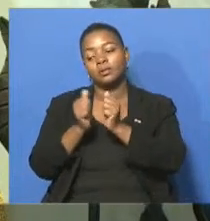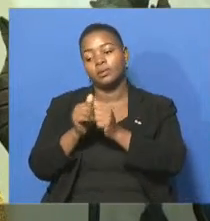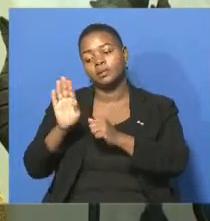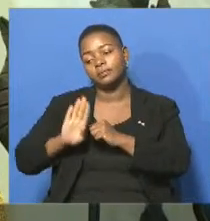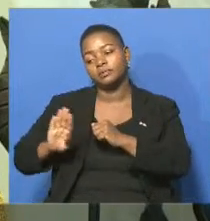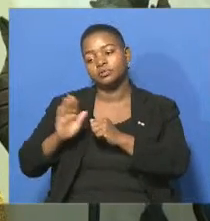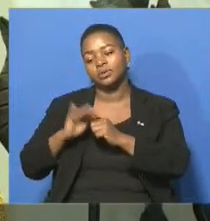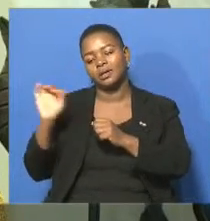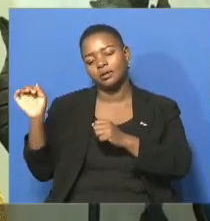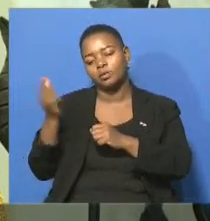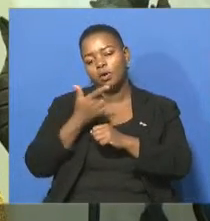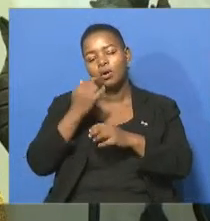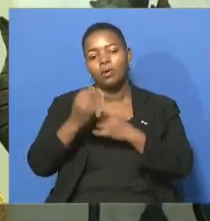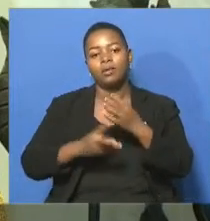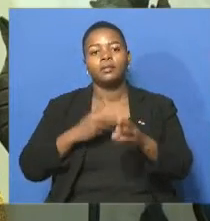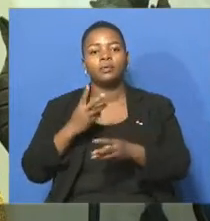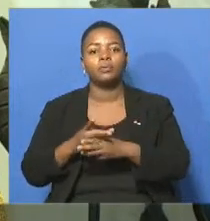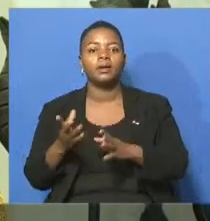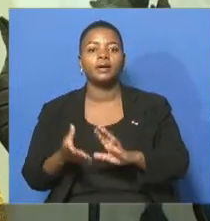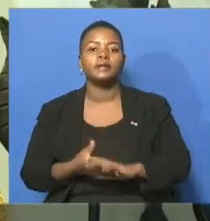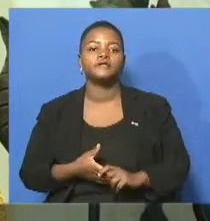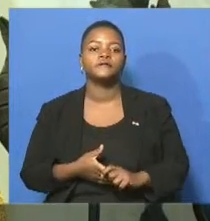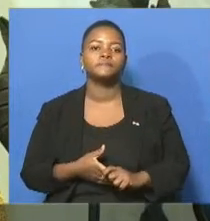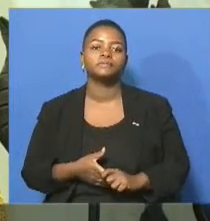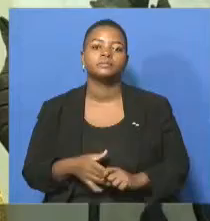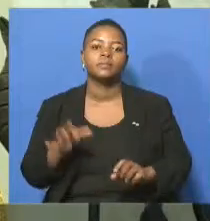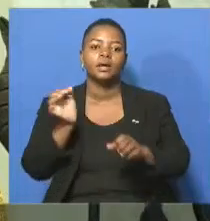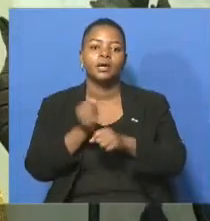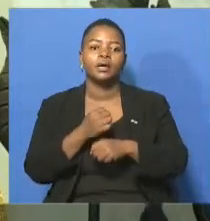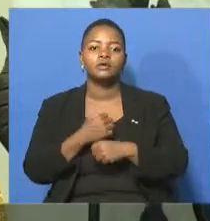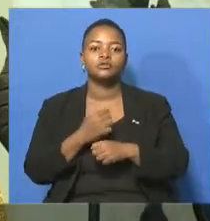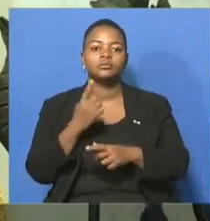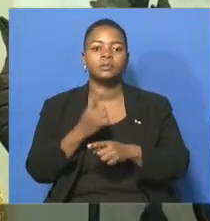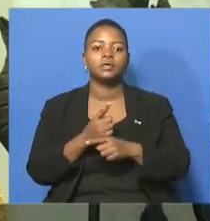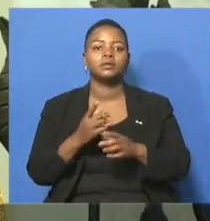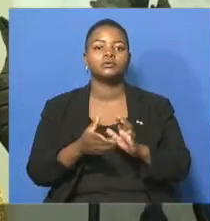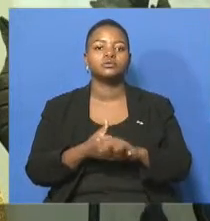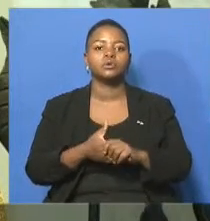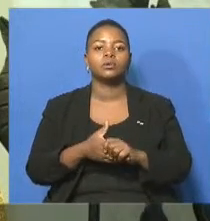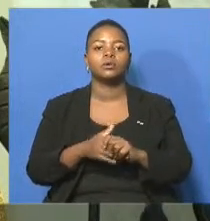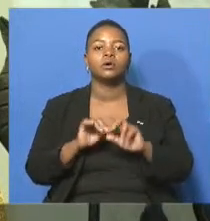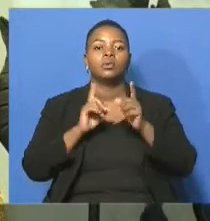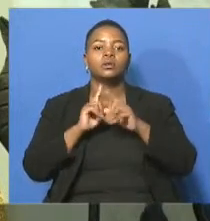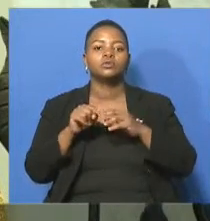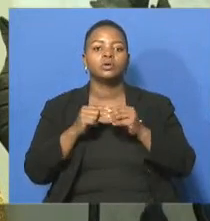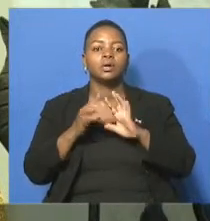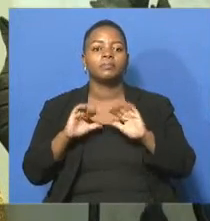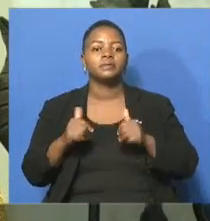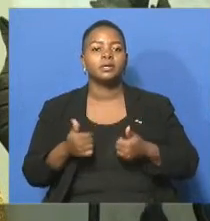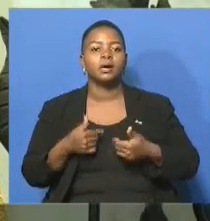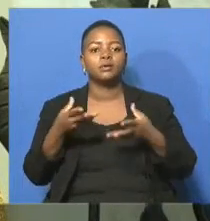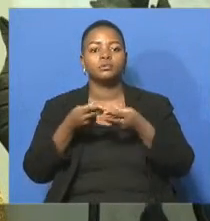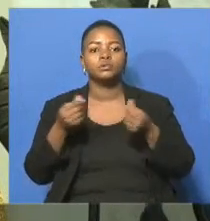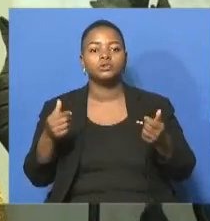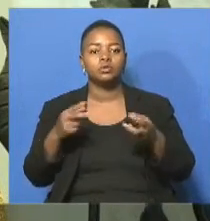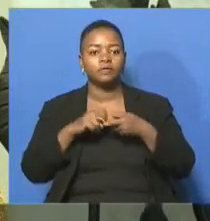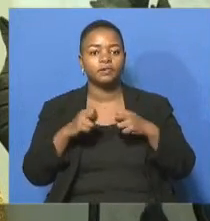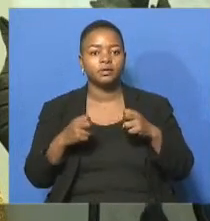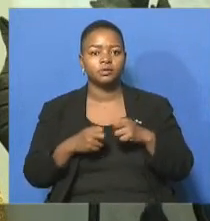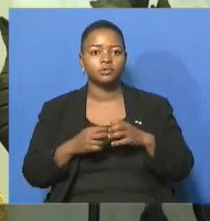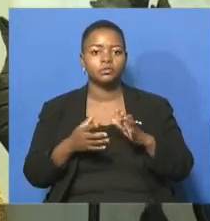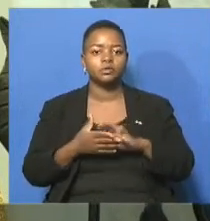rest of the world, the likes of Interpol, to ensure that in terms of handling issues around